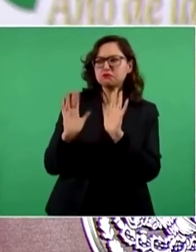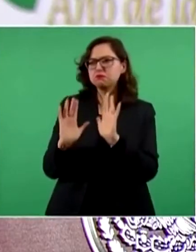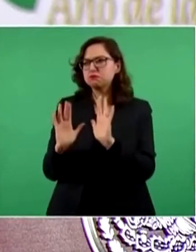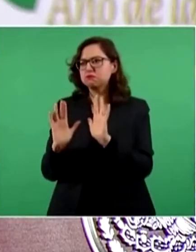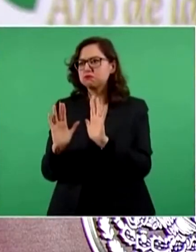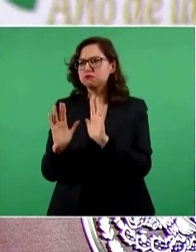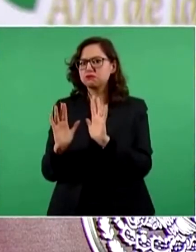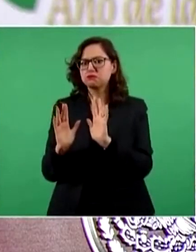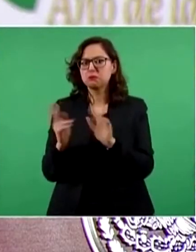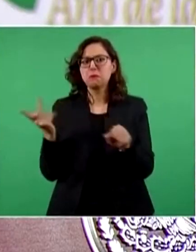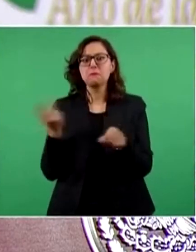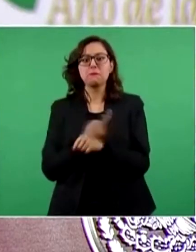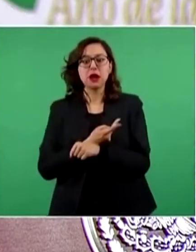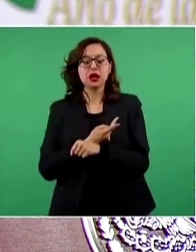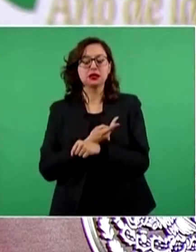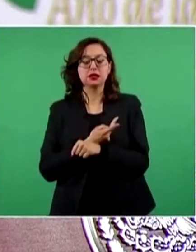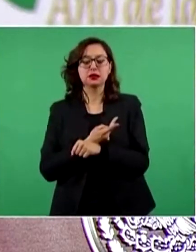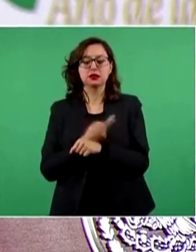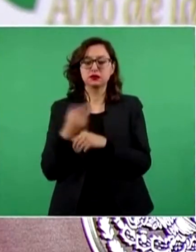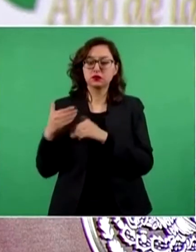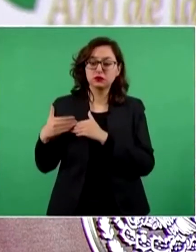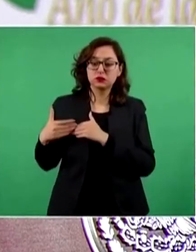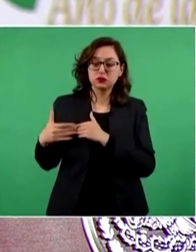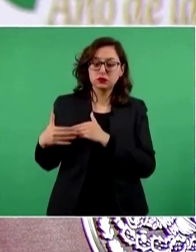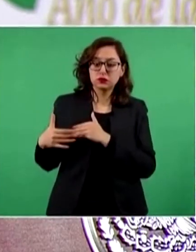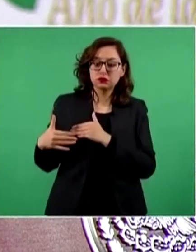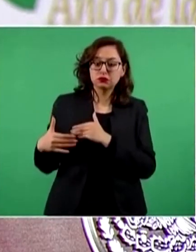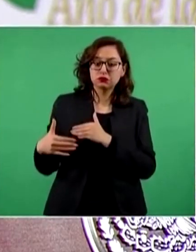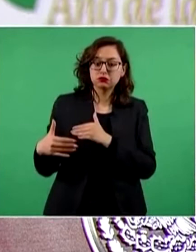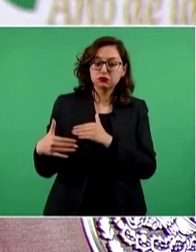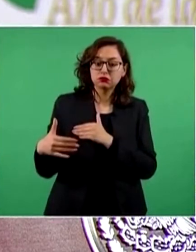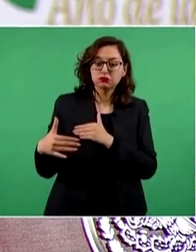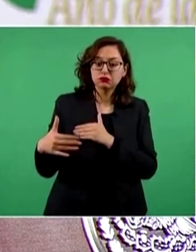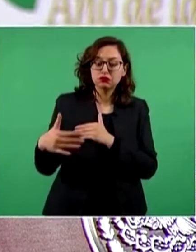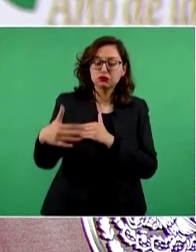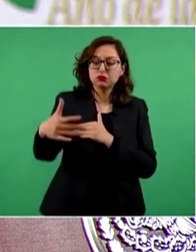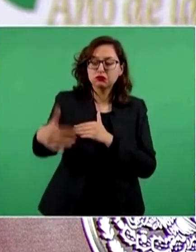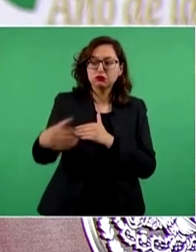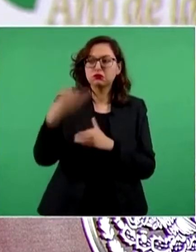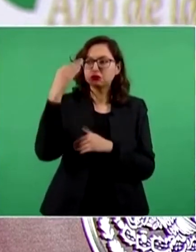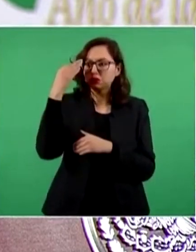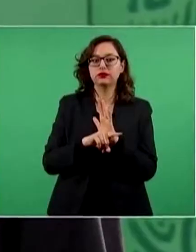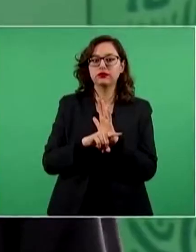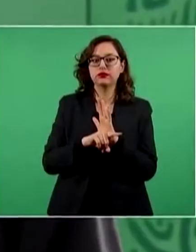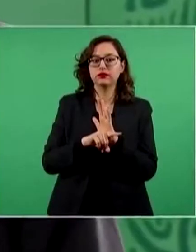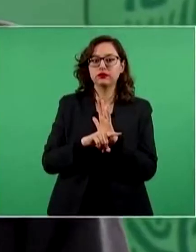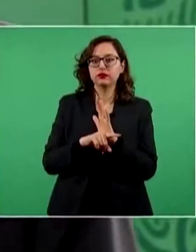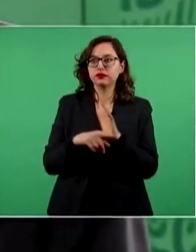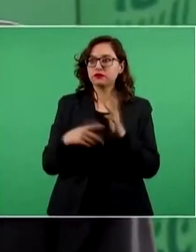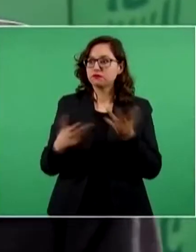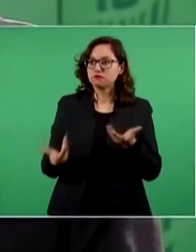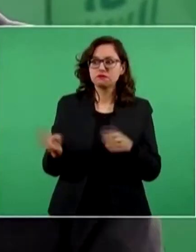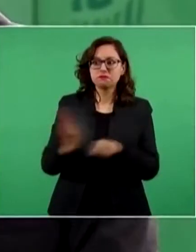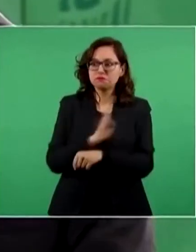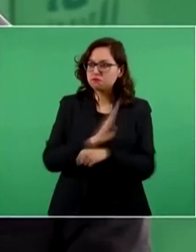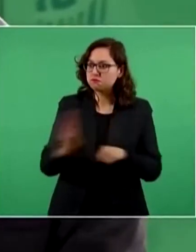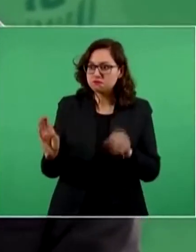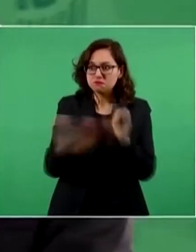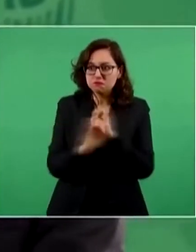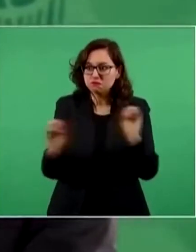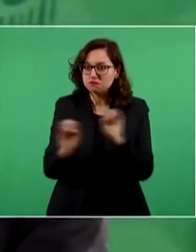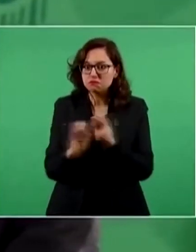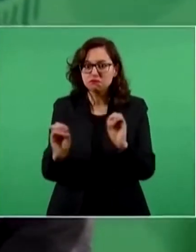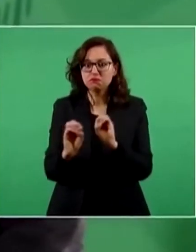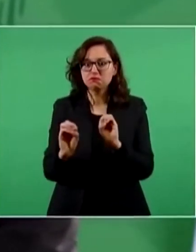we see that it does not help, that it is not good for the country,